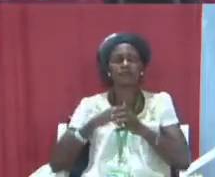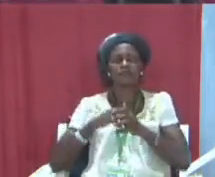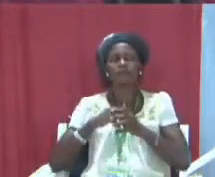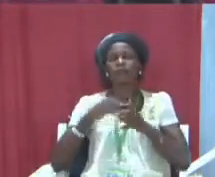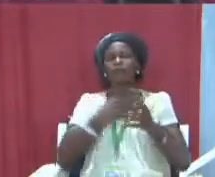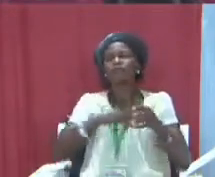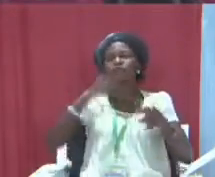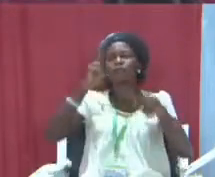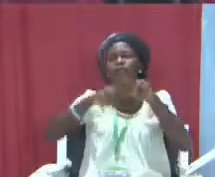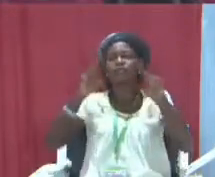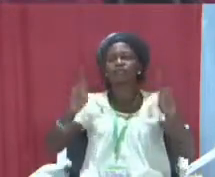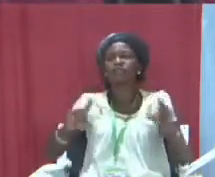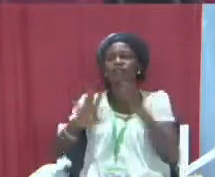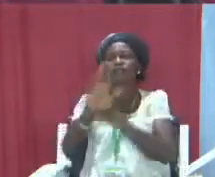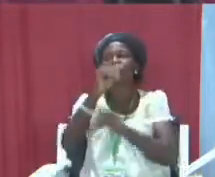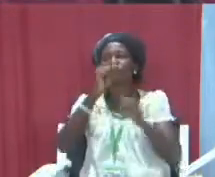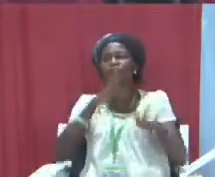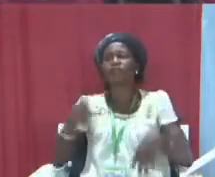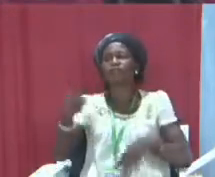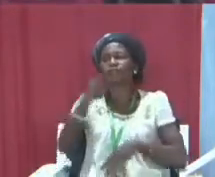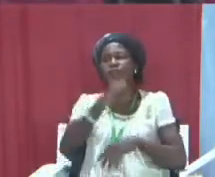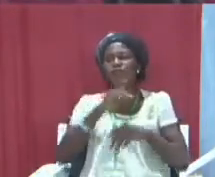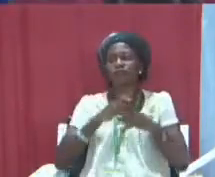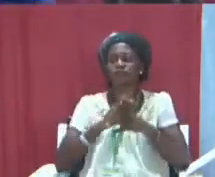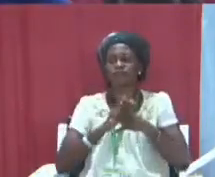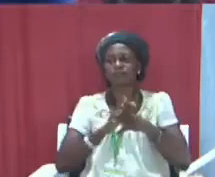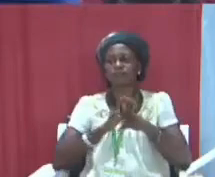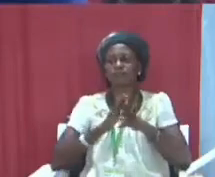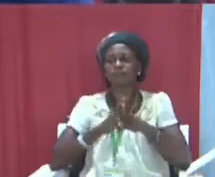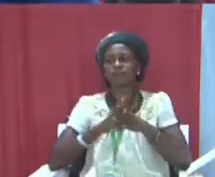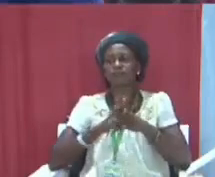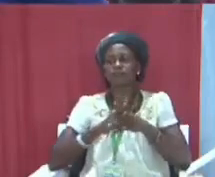Please be seated. God bless you.